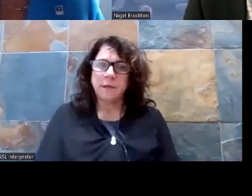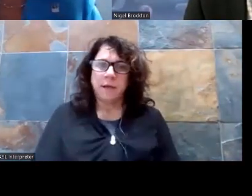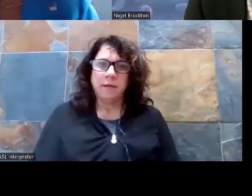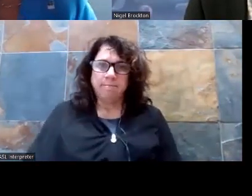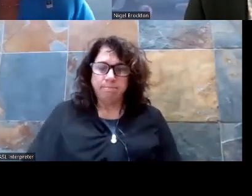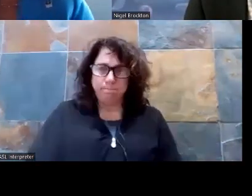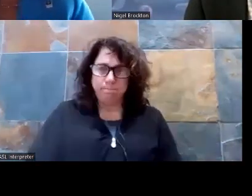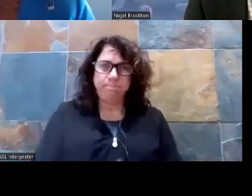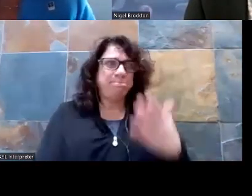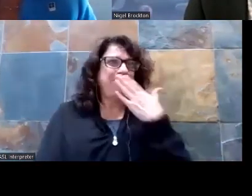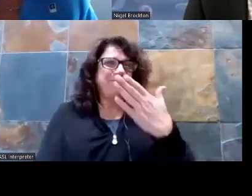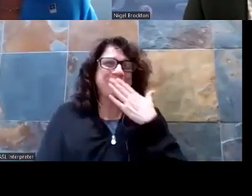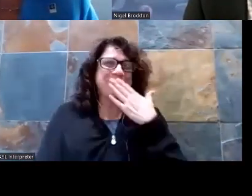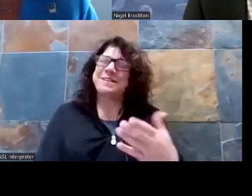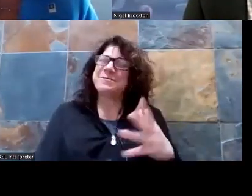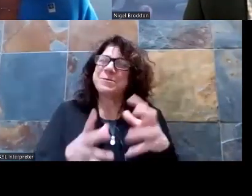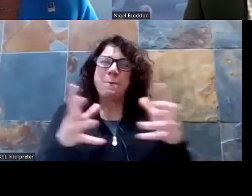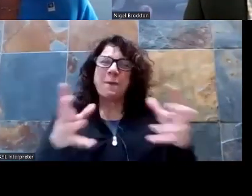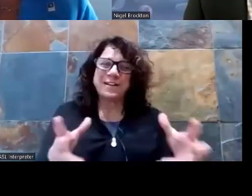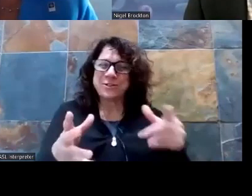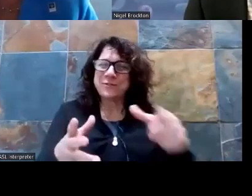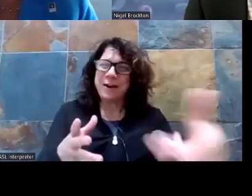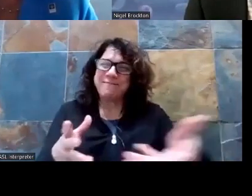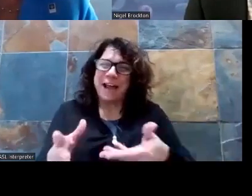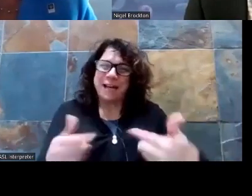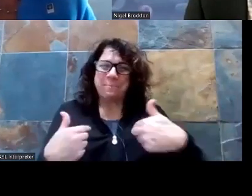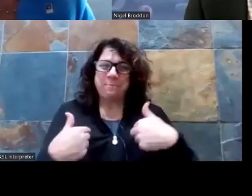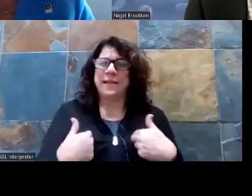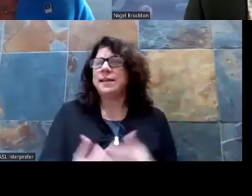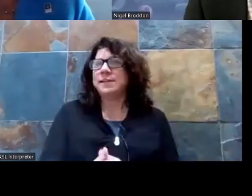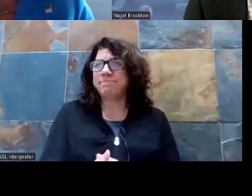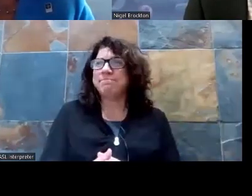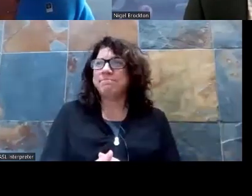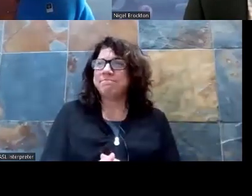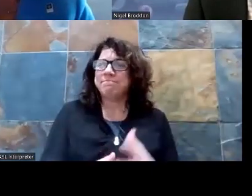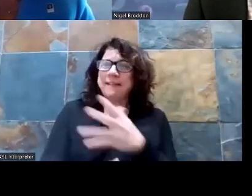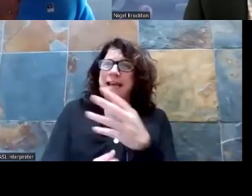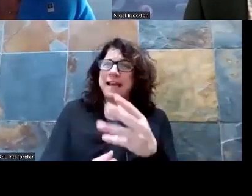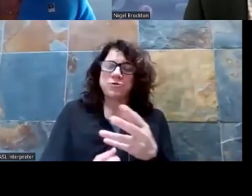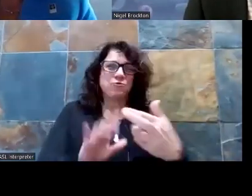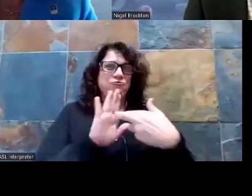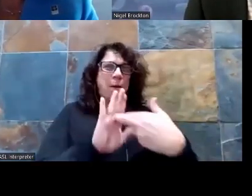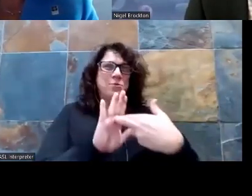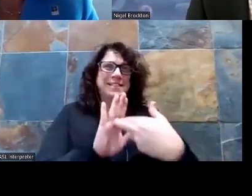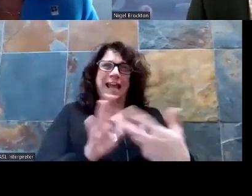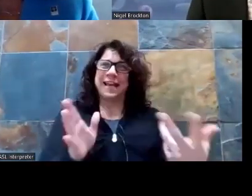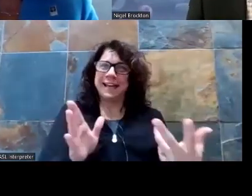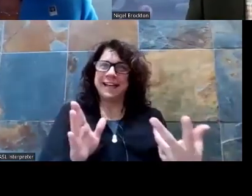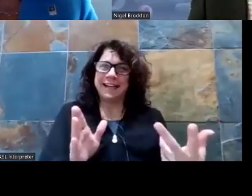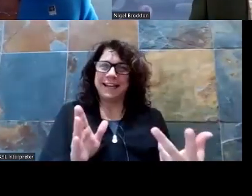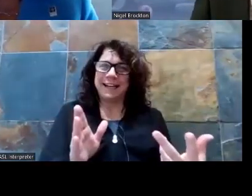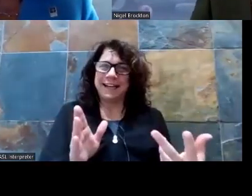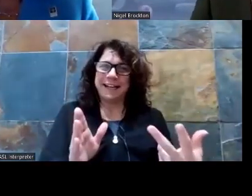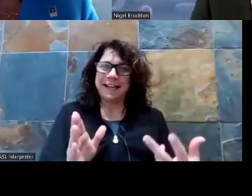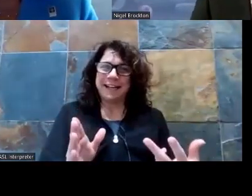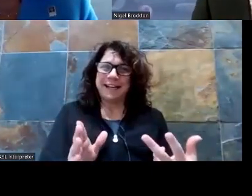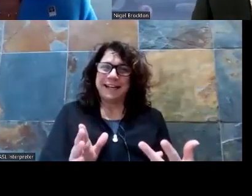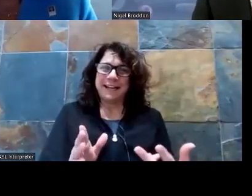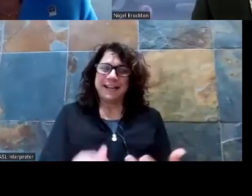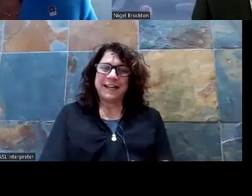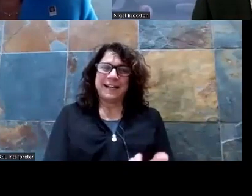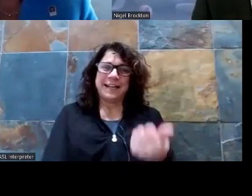Well, thank you so much for inviting me to represent for